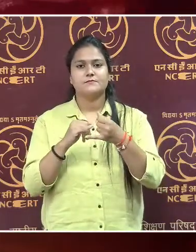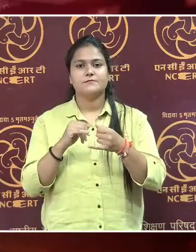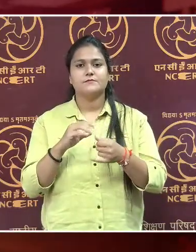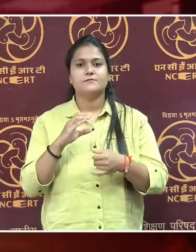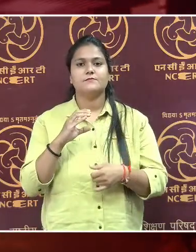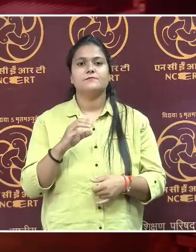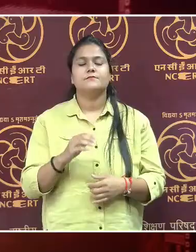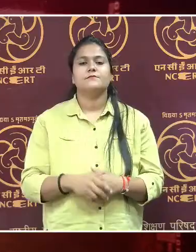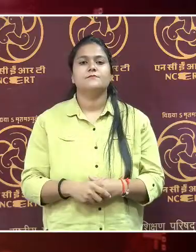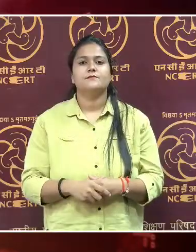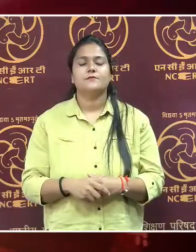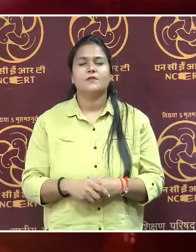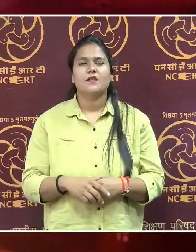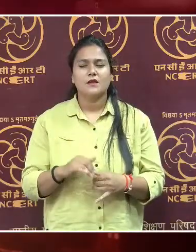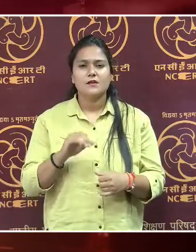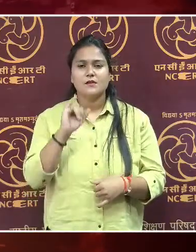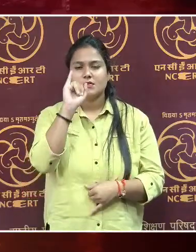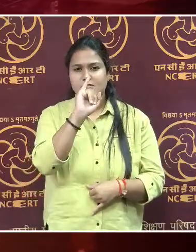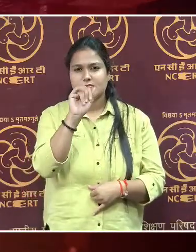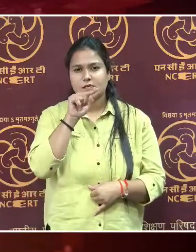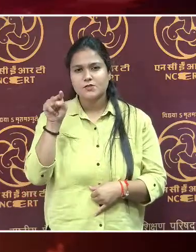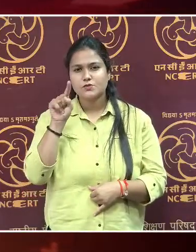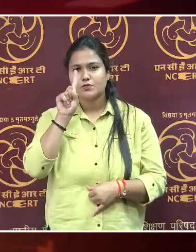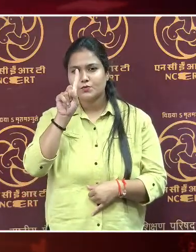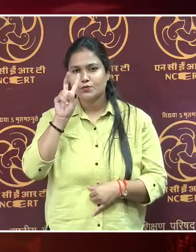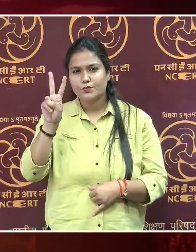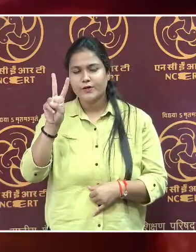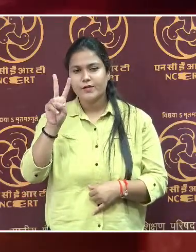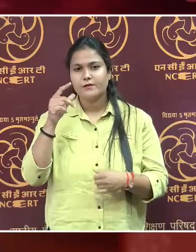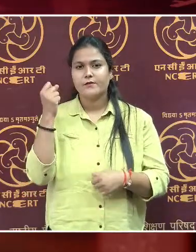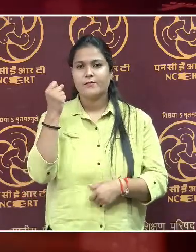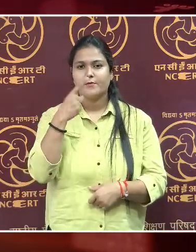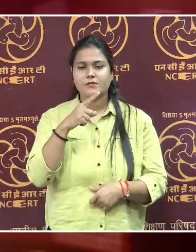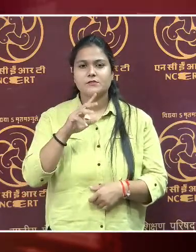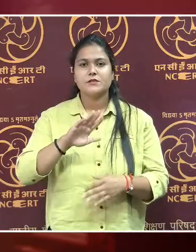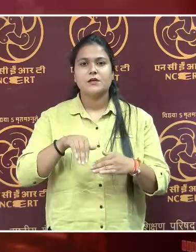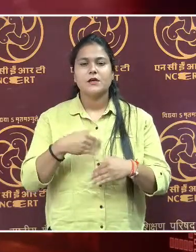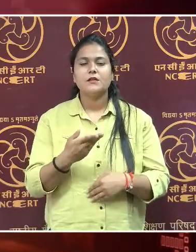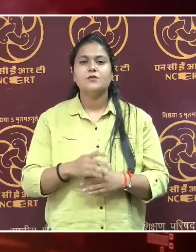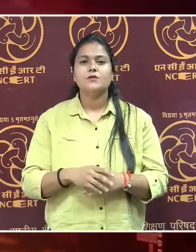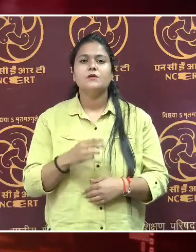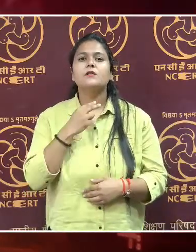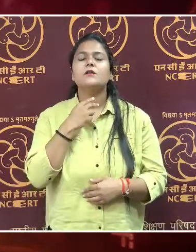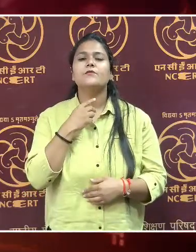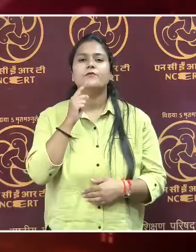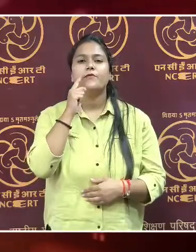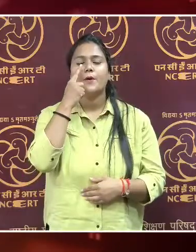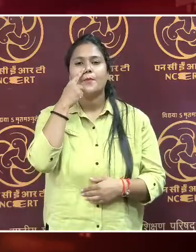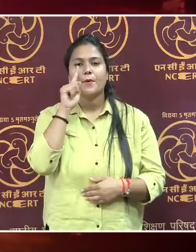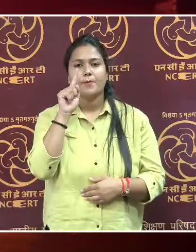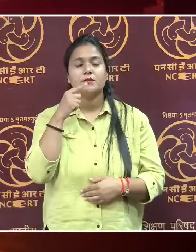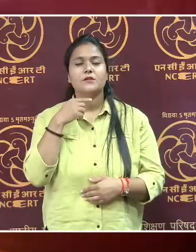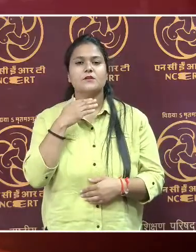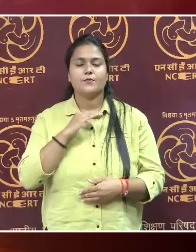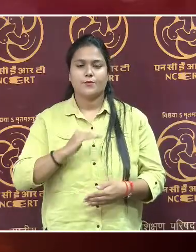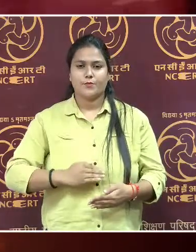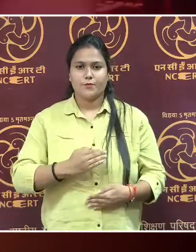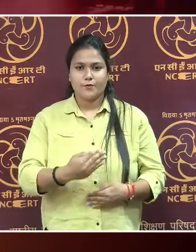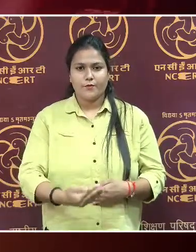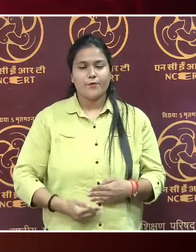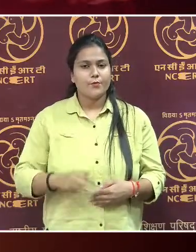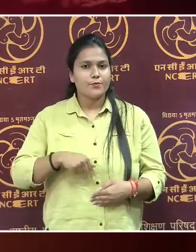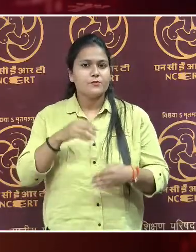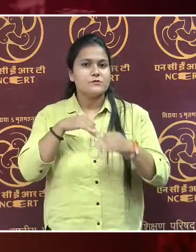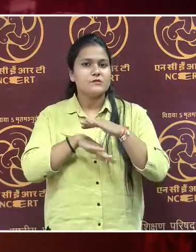child can start actually hearing the sounds, the internal biological sounds of the mothers, when the child is in the womb of the